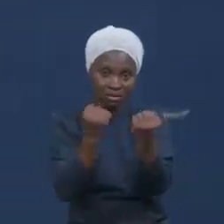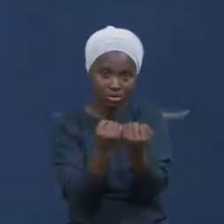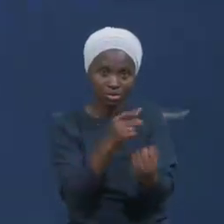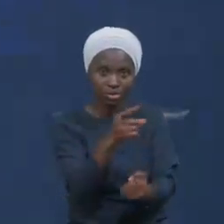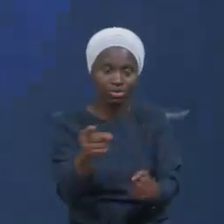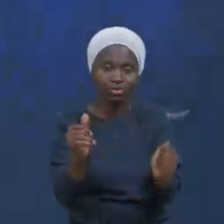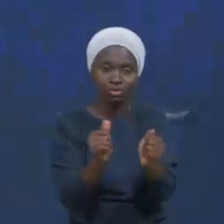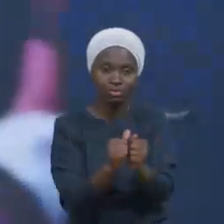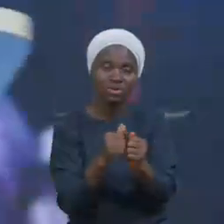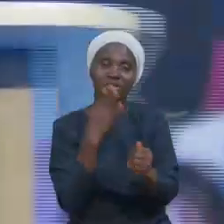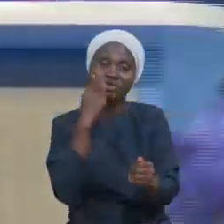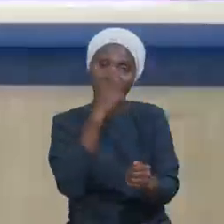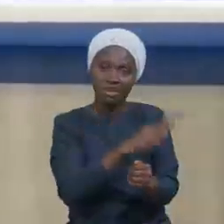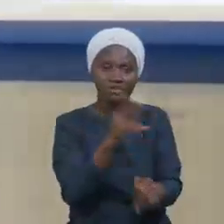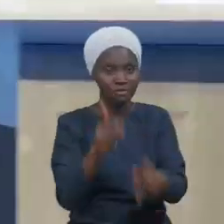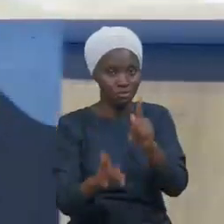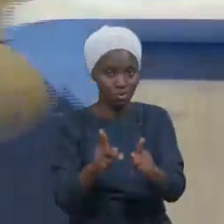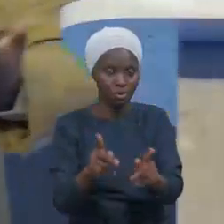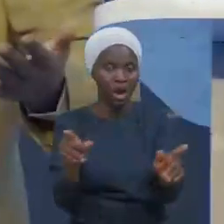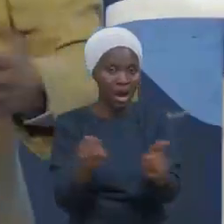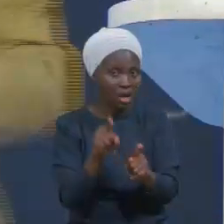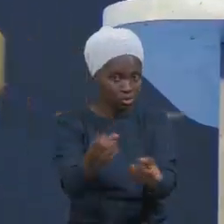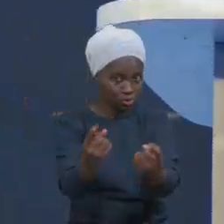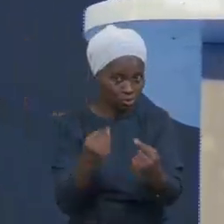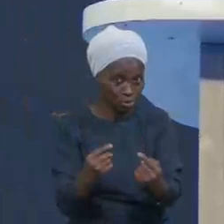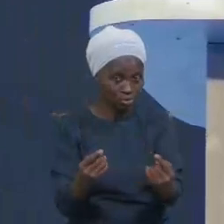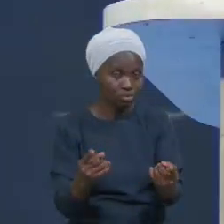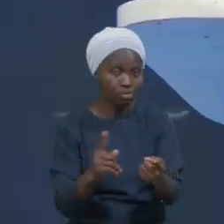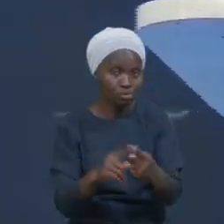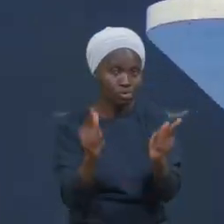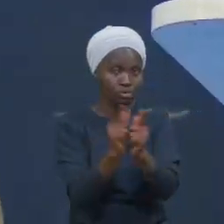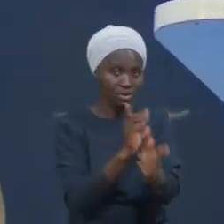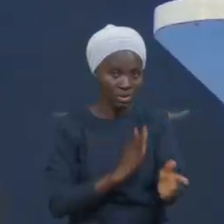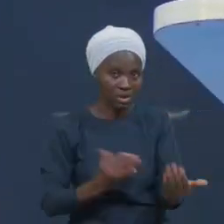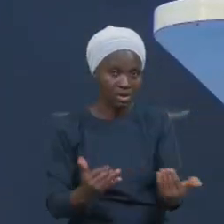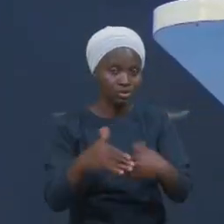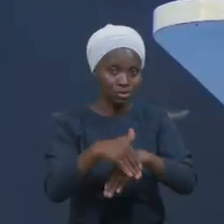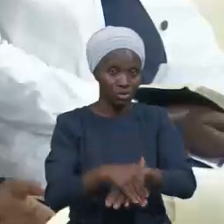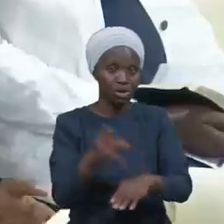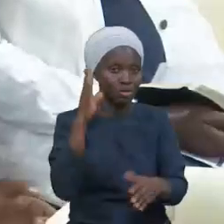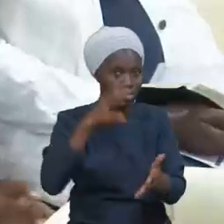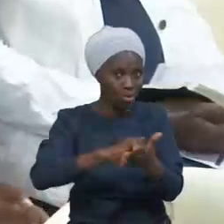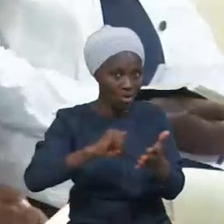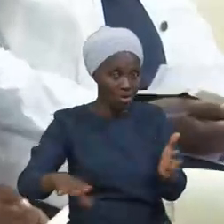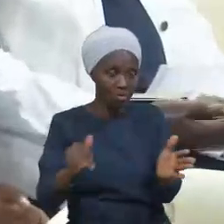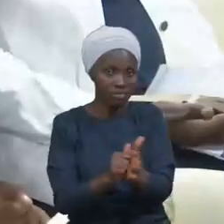come to Christ tonight, you remove that garment and that badge, you throw it